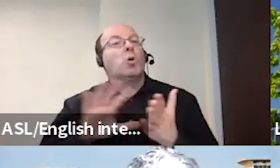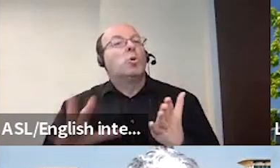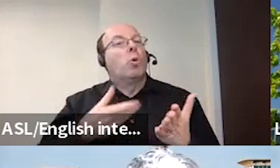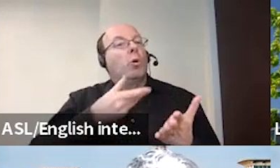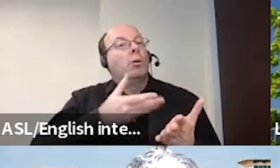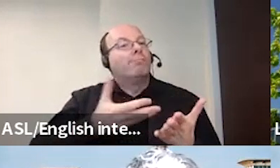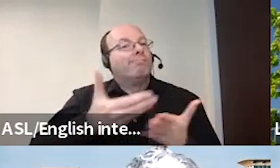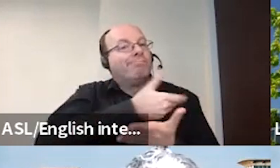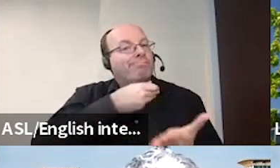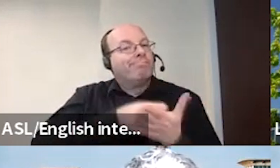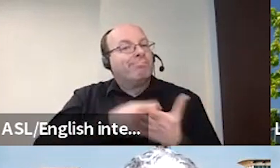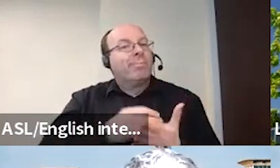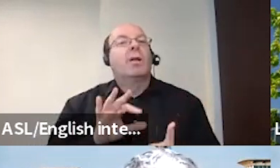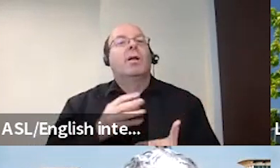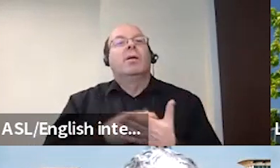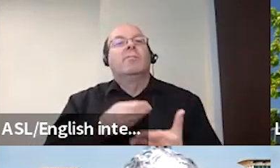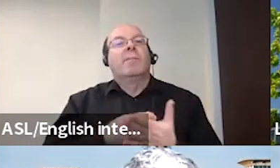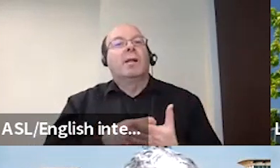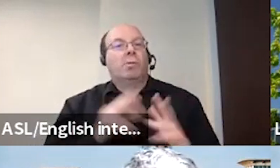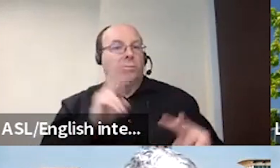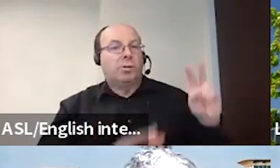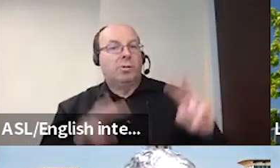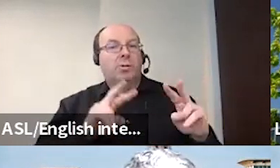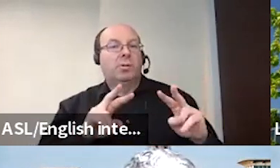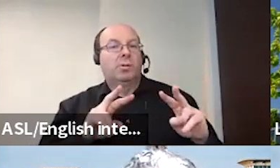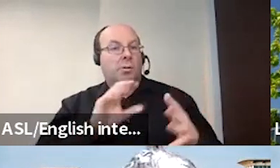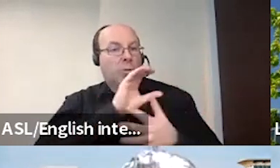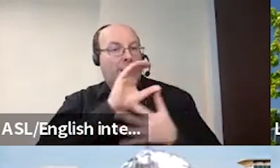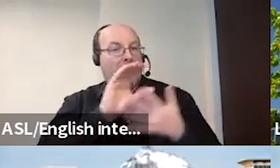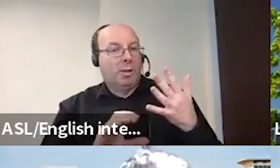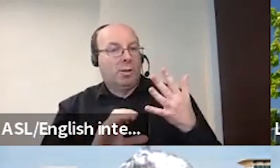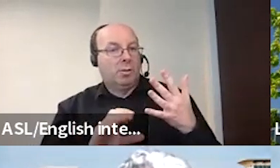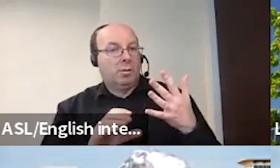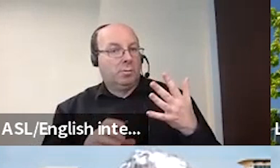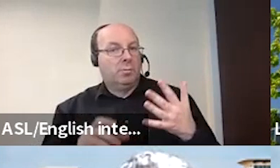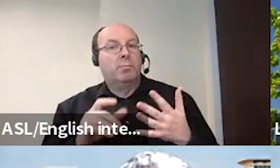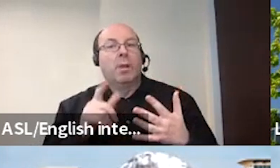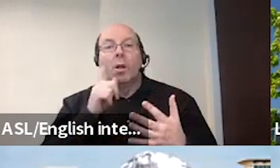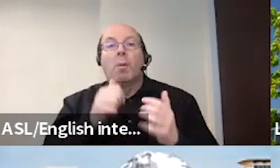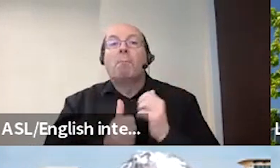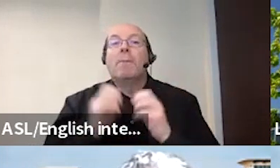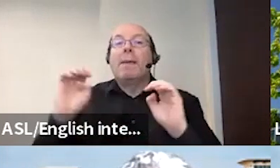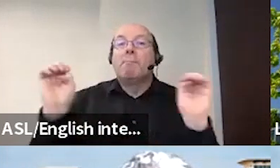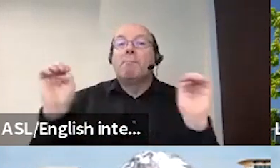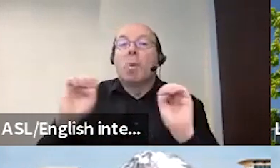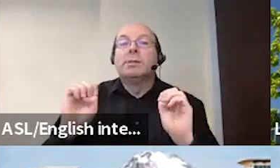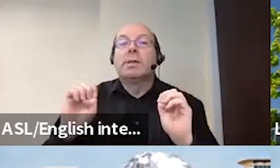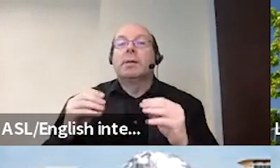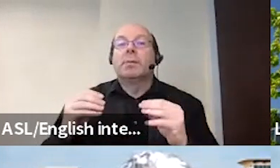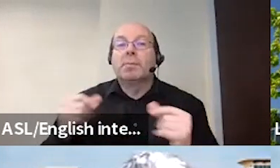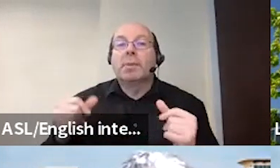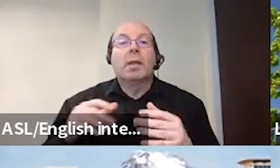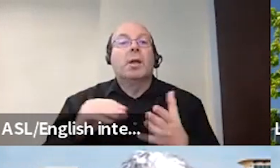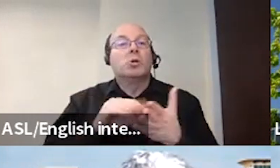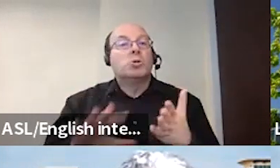eligibility, award criteria that we'll be looking for as we prioritize the remaining higher ed emergency relief funds include students with